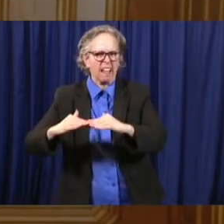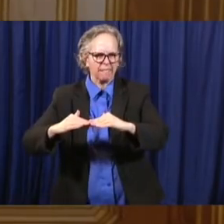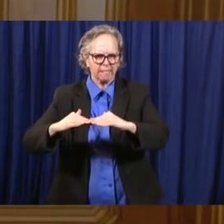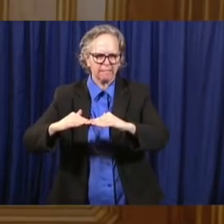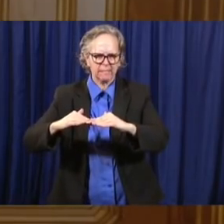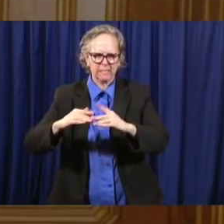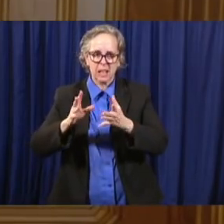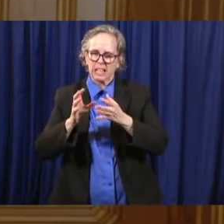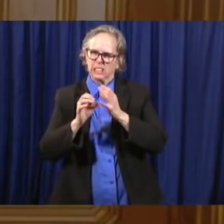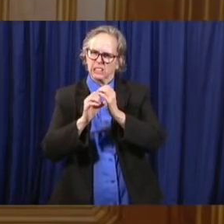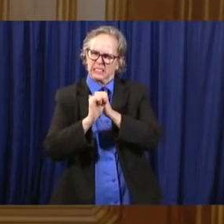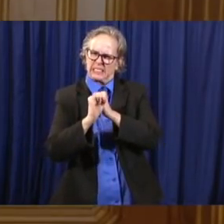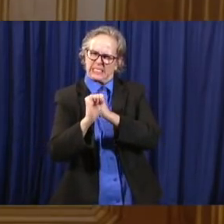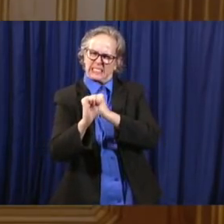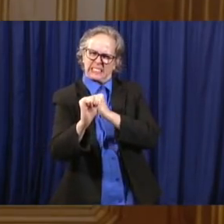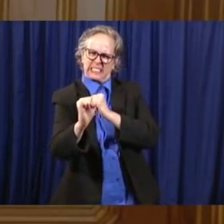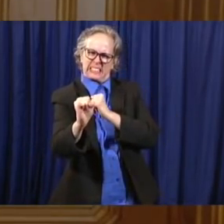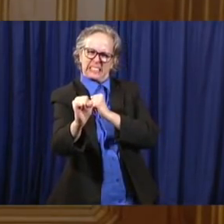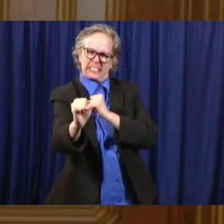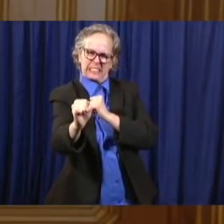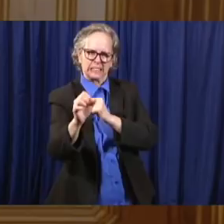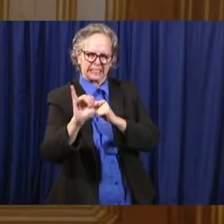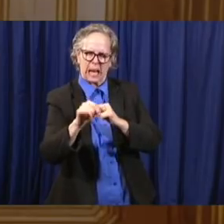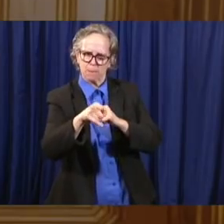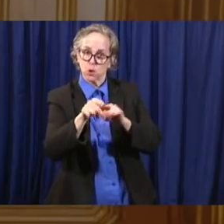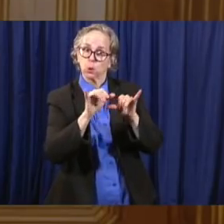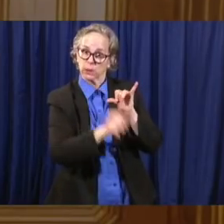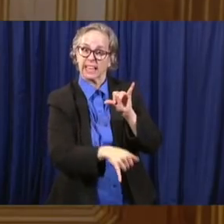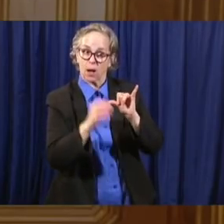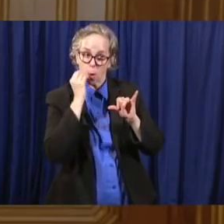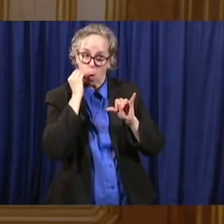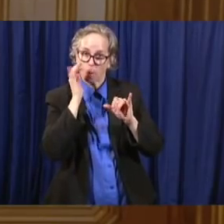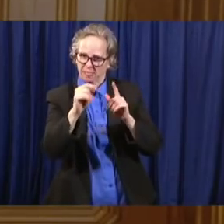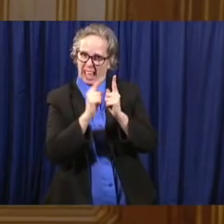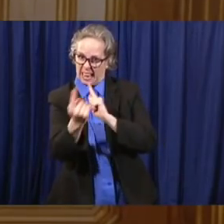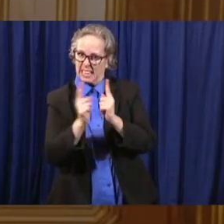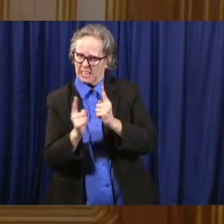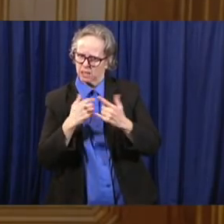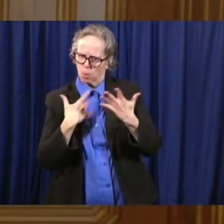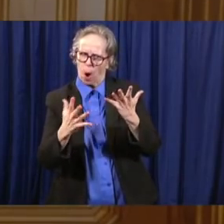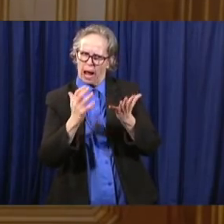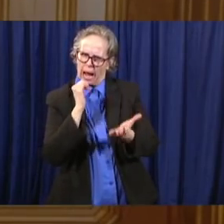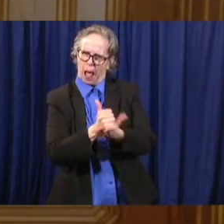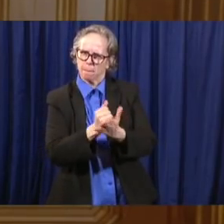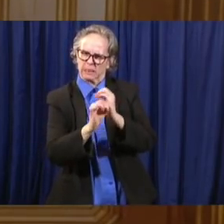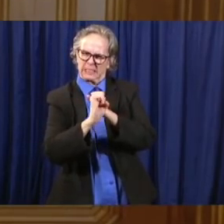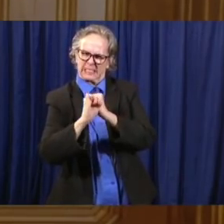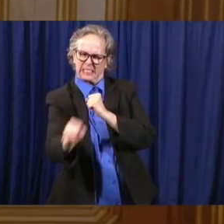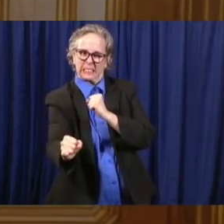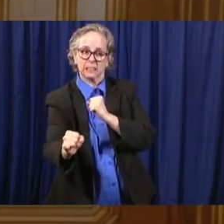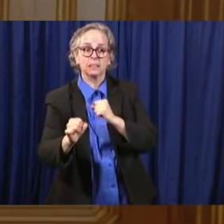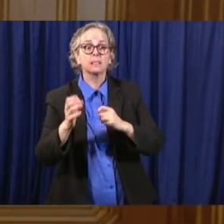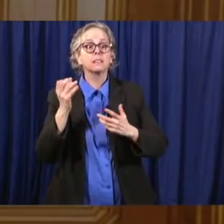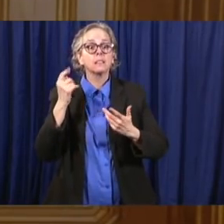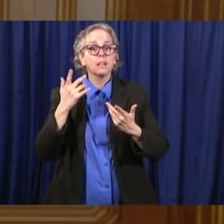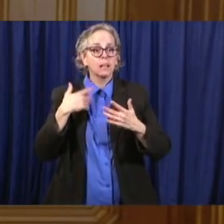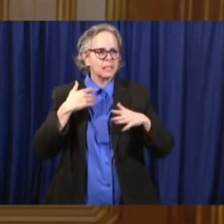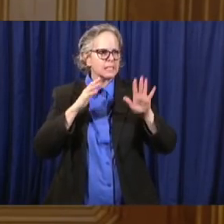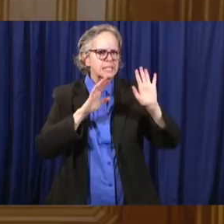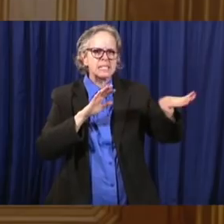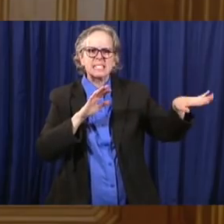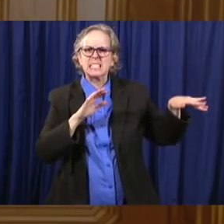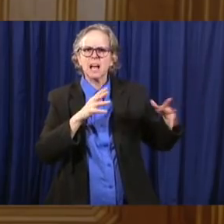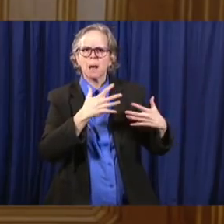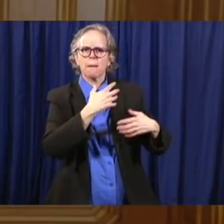home. Everyone is helping who's keeping their social distance. At the same time, we're asking our manufacturers to come forward and make